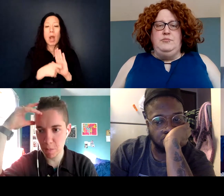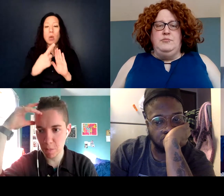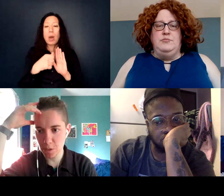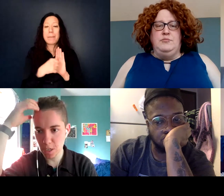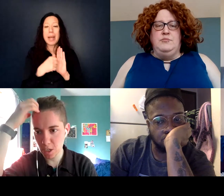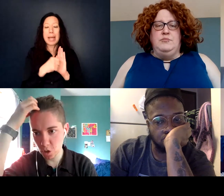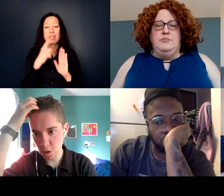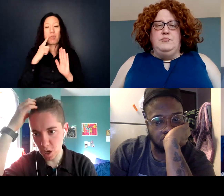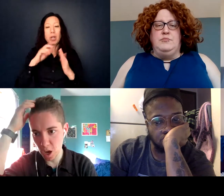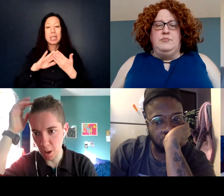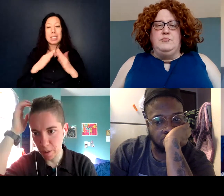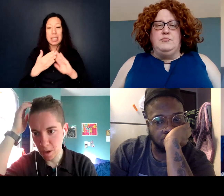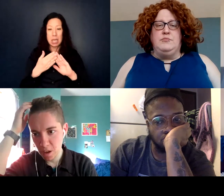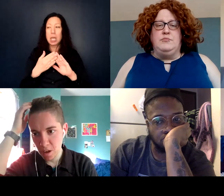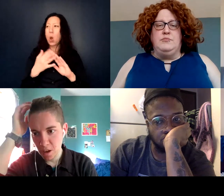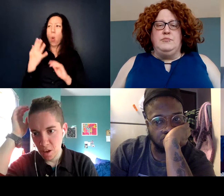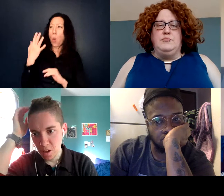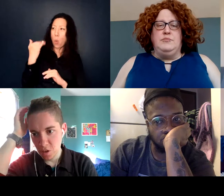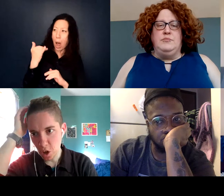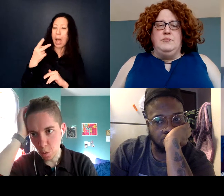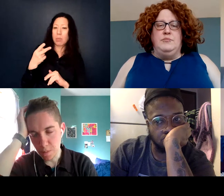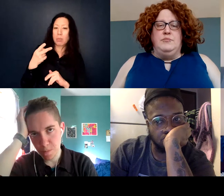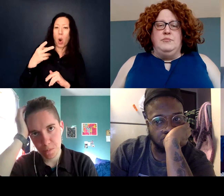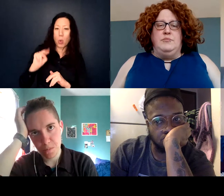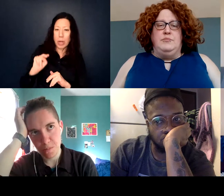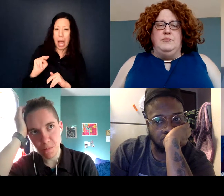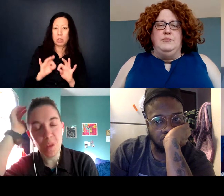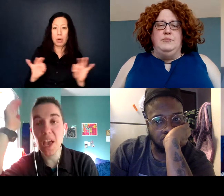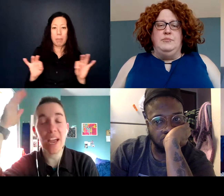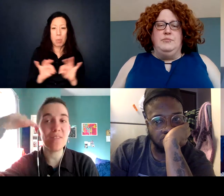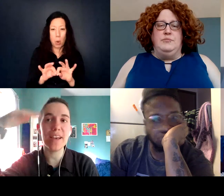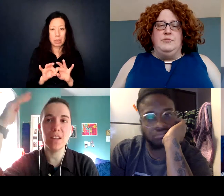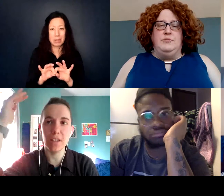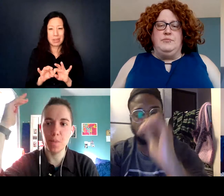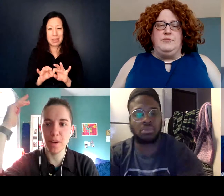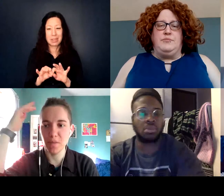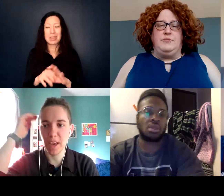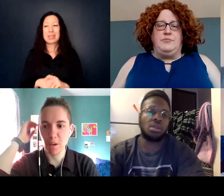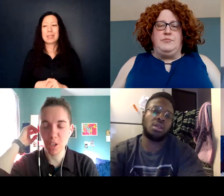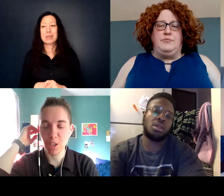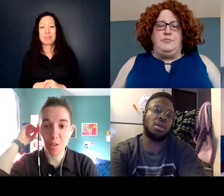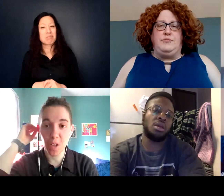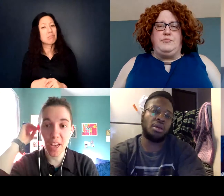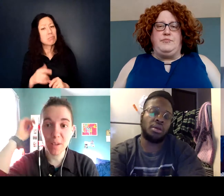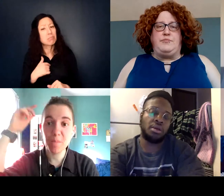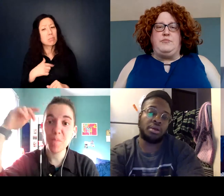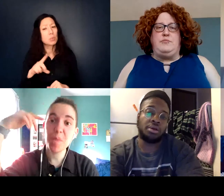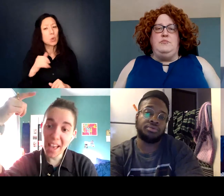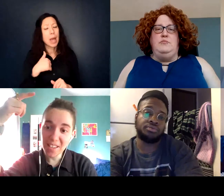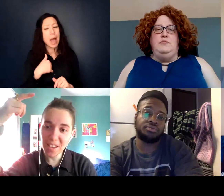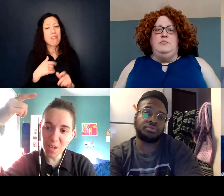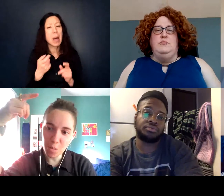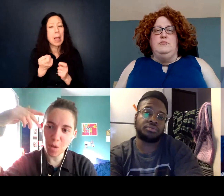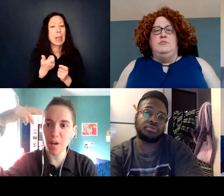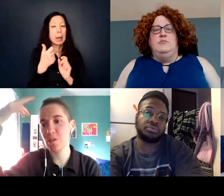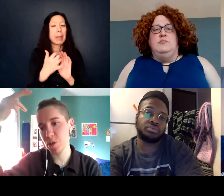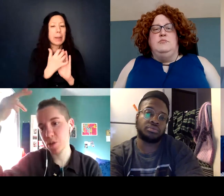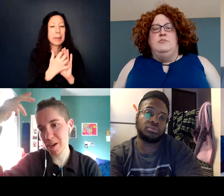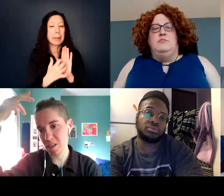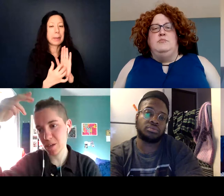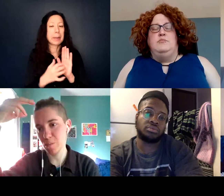to the pronouns in people's signatures. So I have like a little bit of language around like